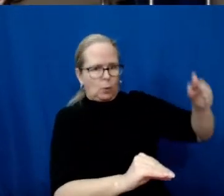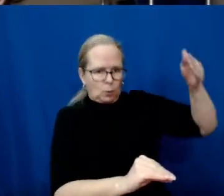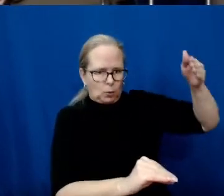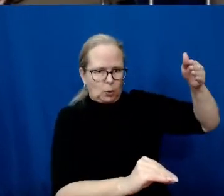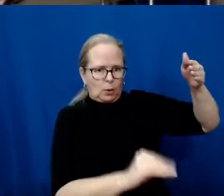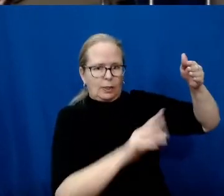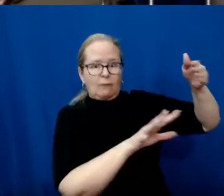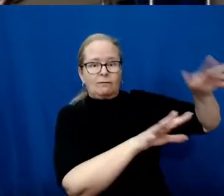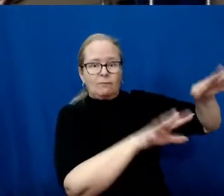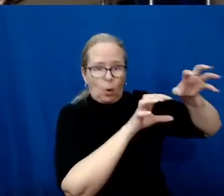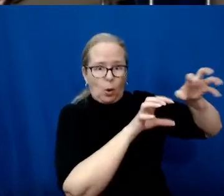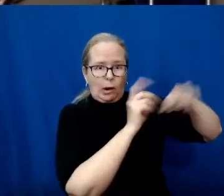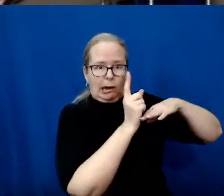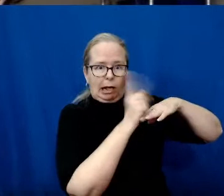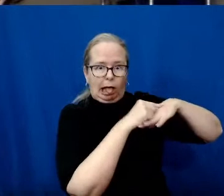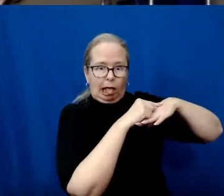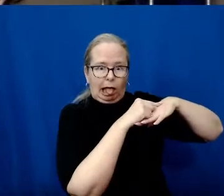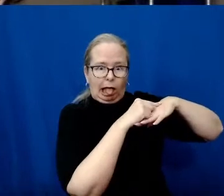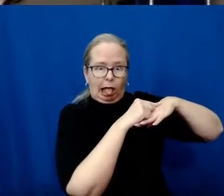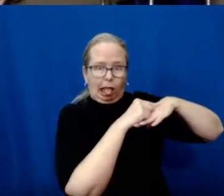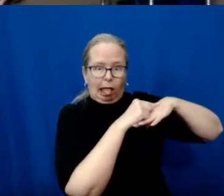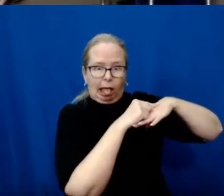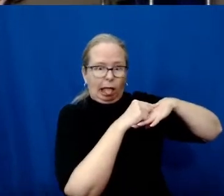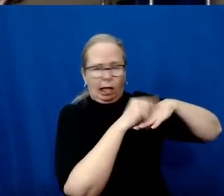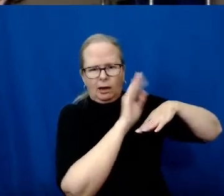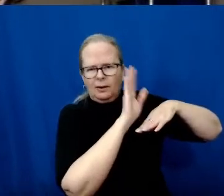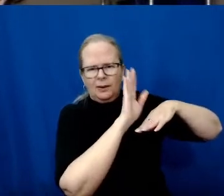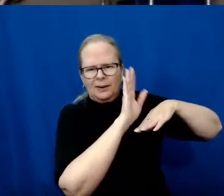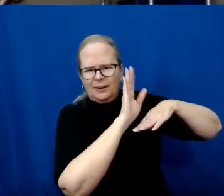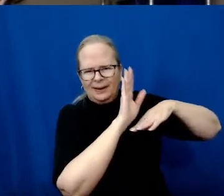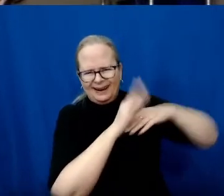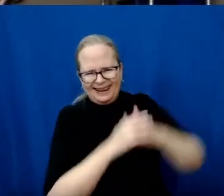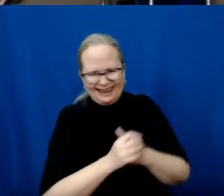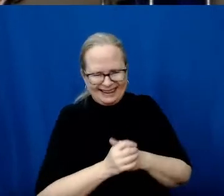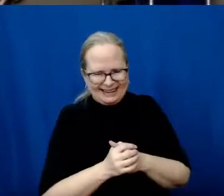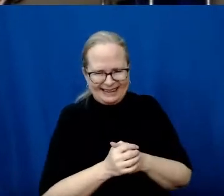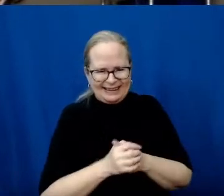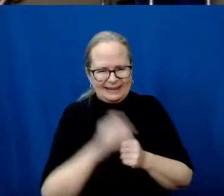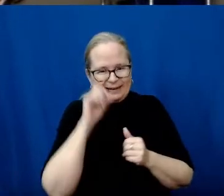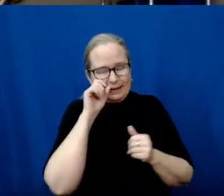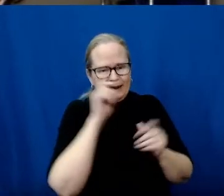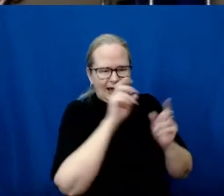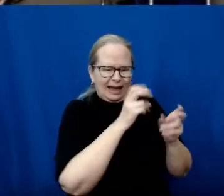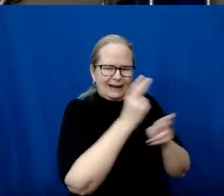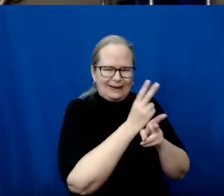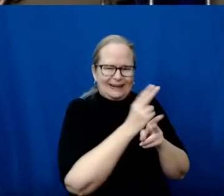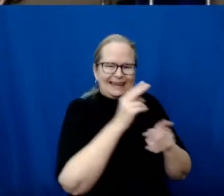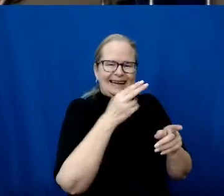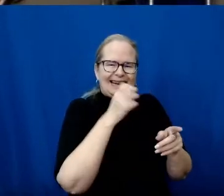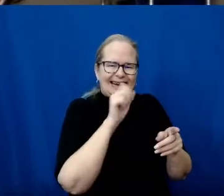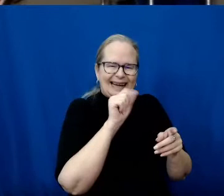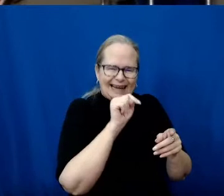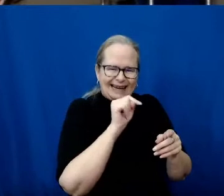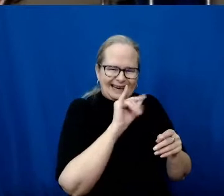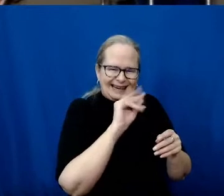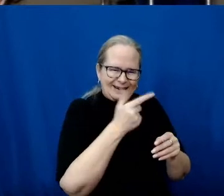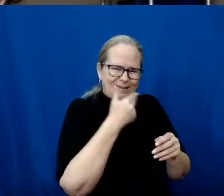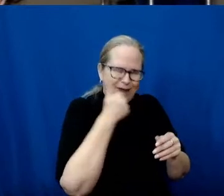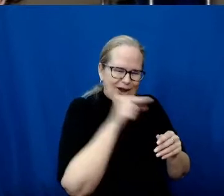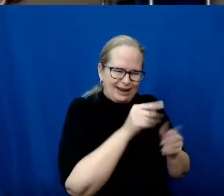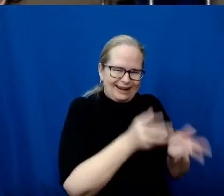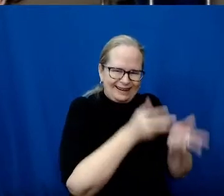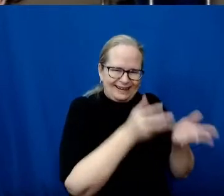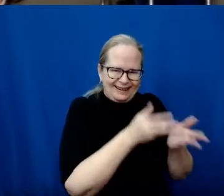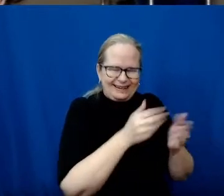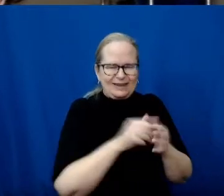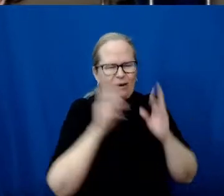And obviously, we're hoping for that all recovery, everybody recovers. Ryan, it sounds like you have a good story to tell in terms of recovery, so that's awesome to